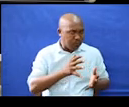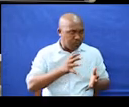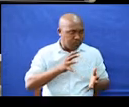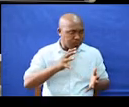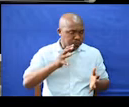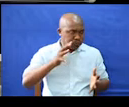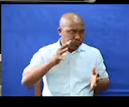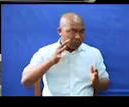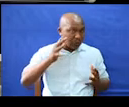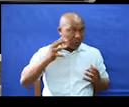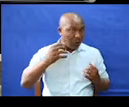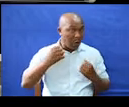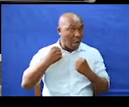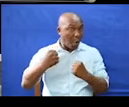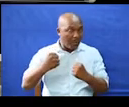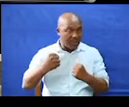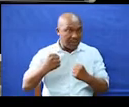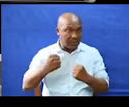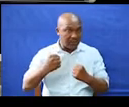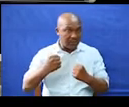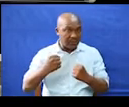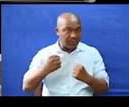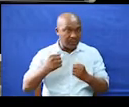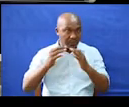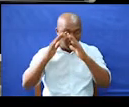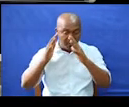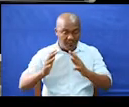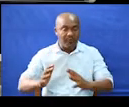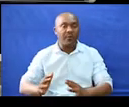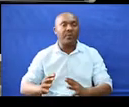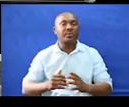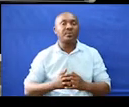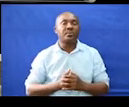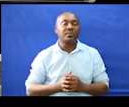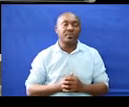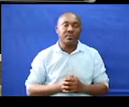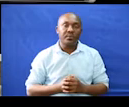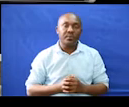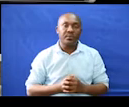to more complex form